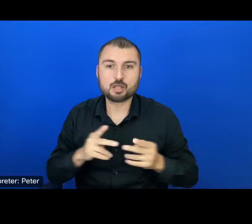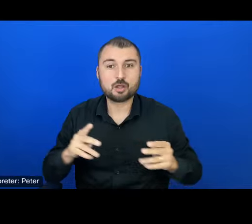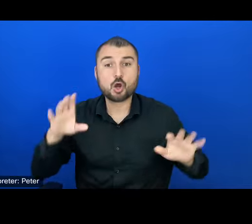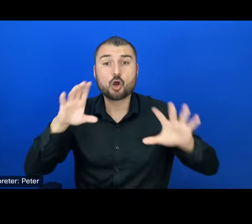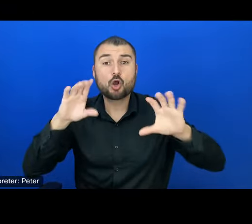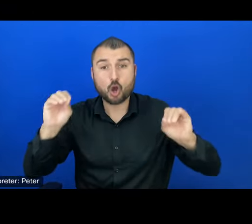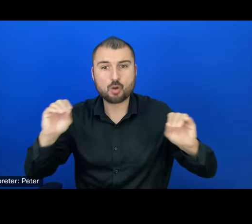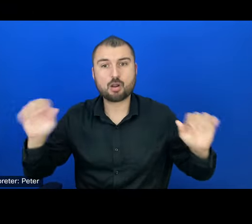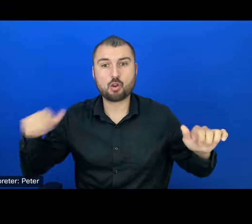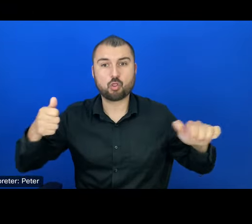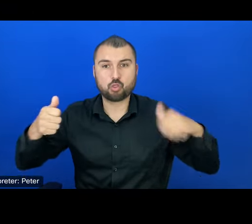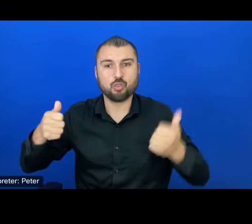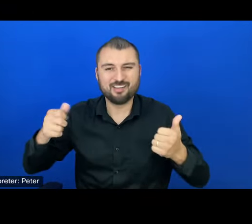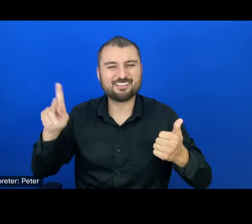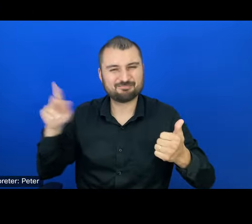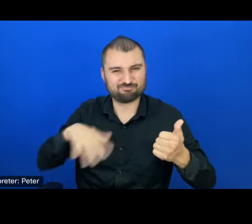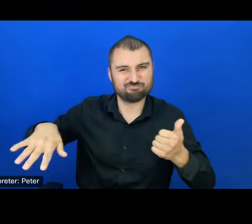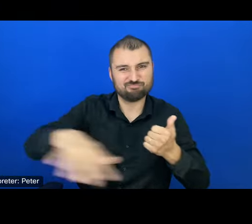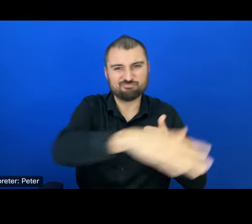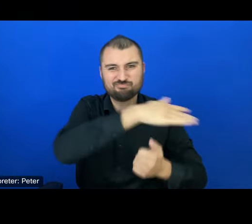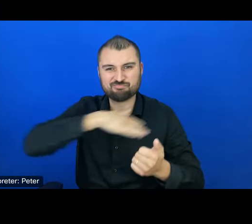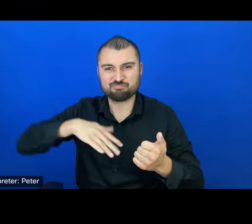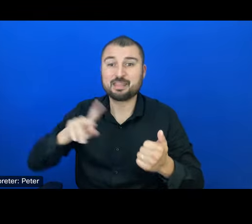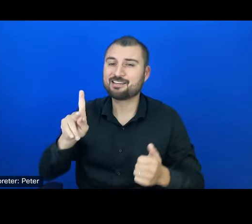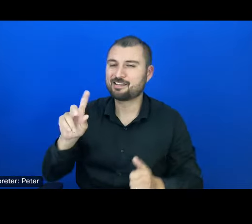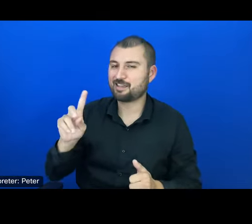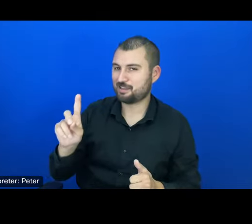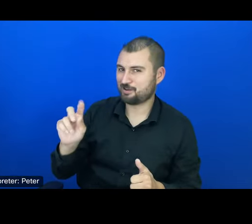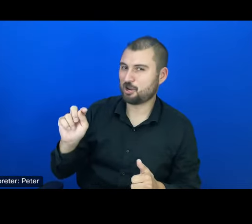co-located on KDOT property.